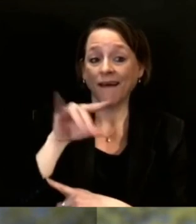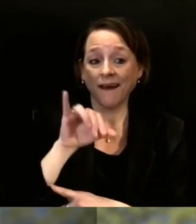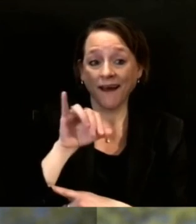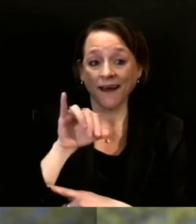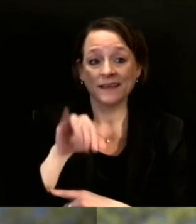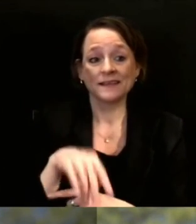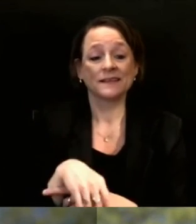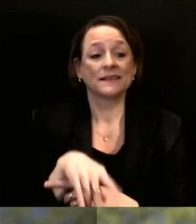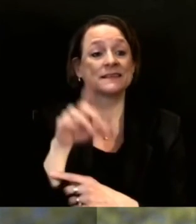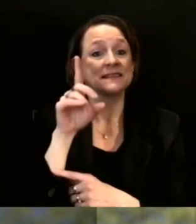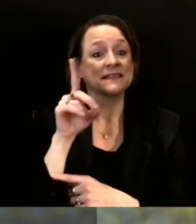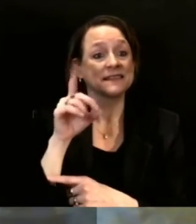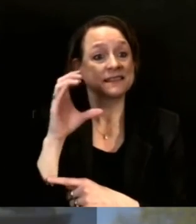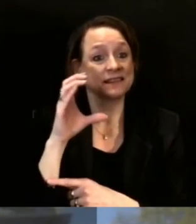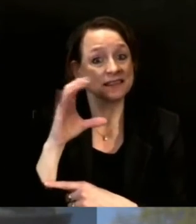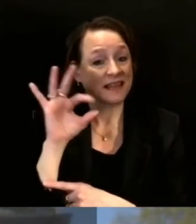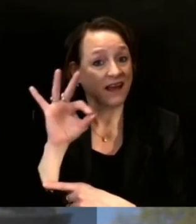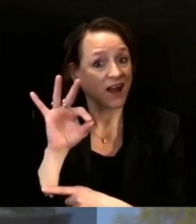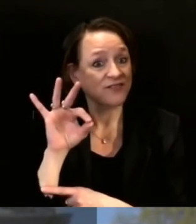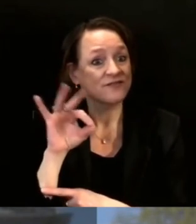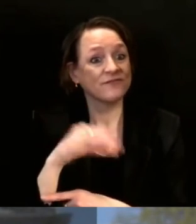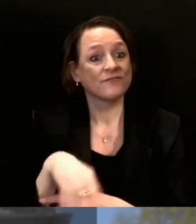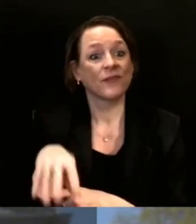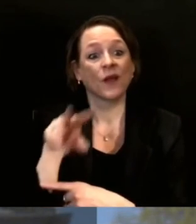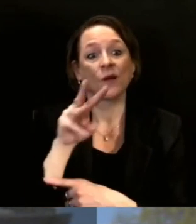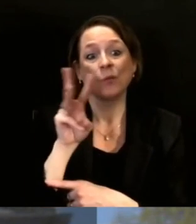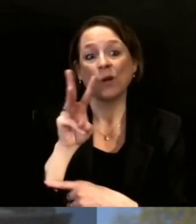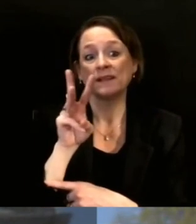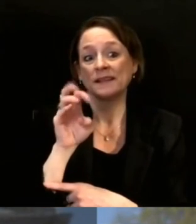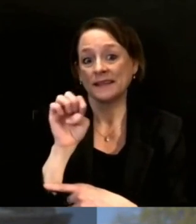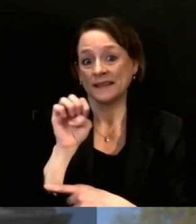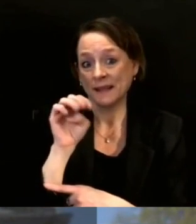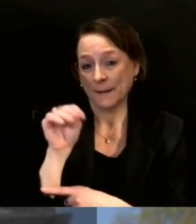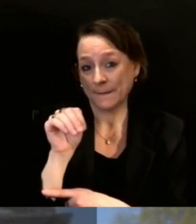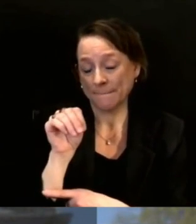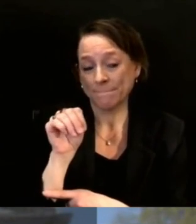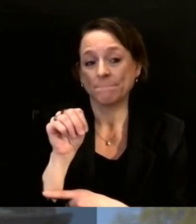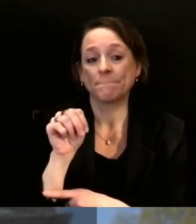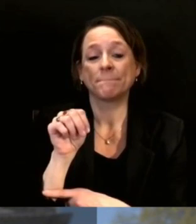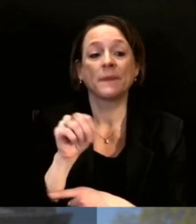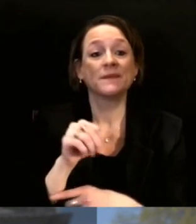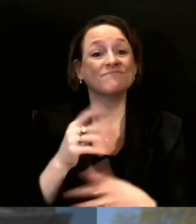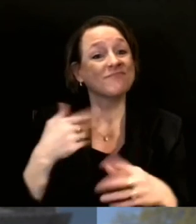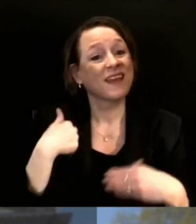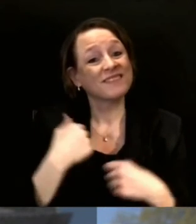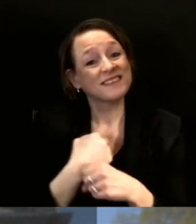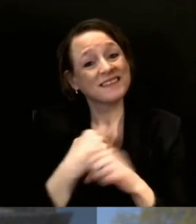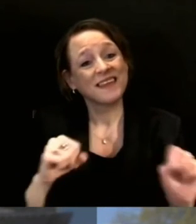and Families, and Wisconsin Emergency Management. Be safe and have a great afternoon.